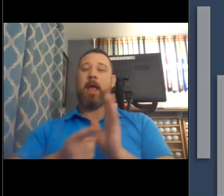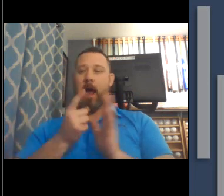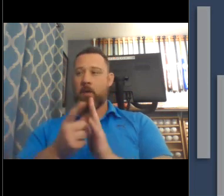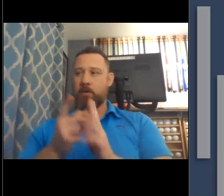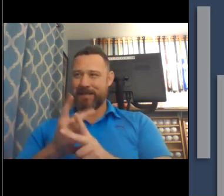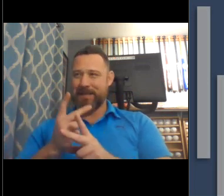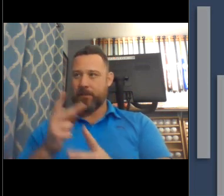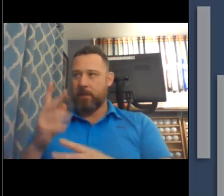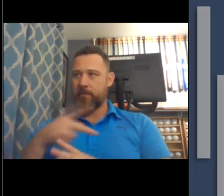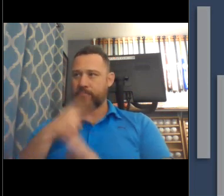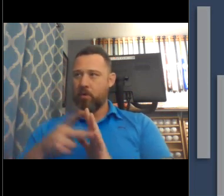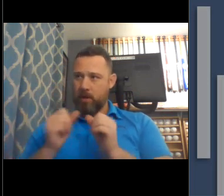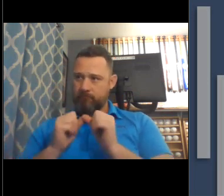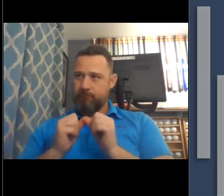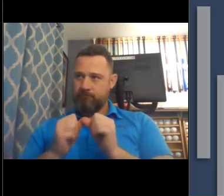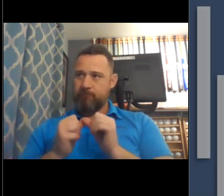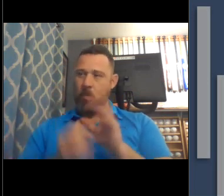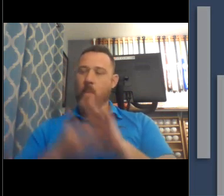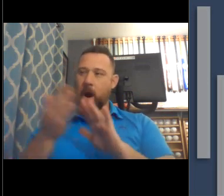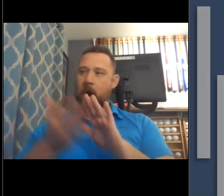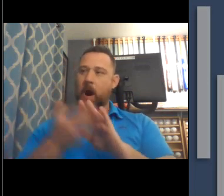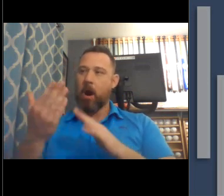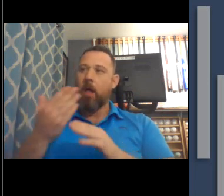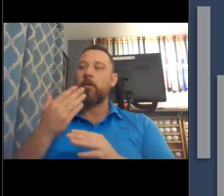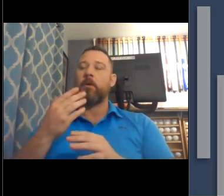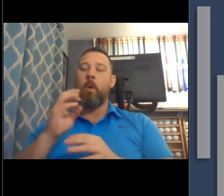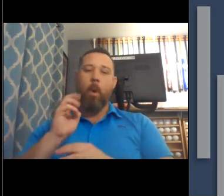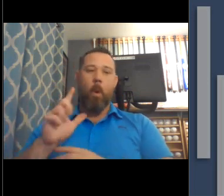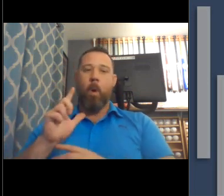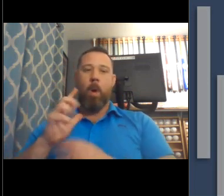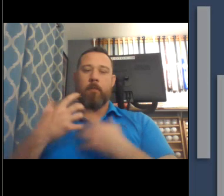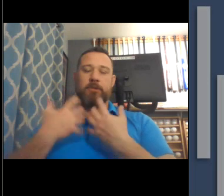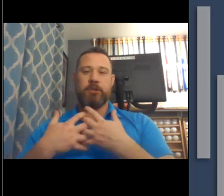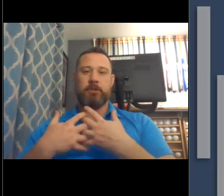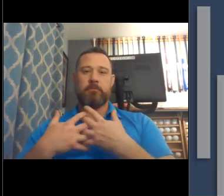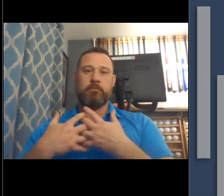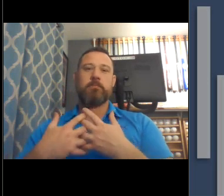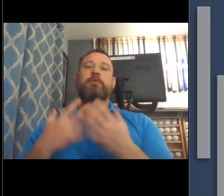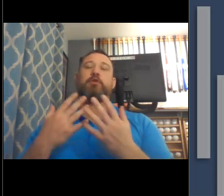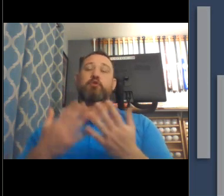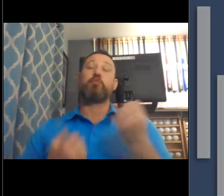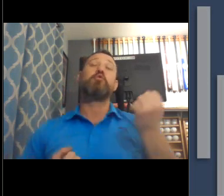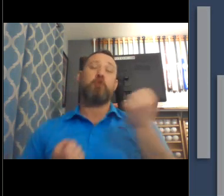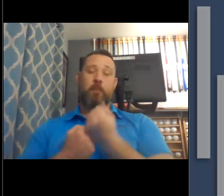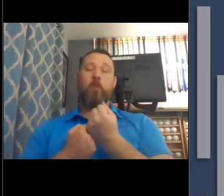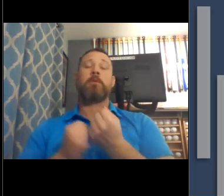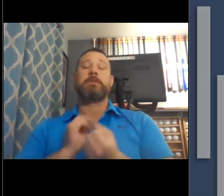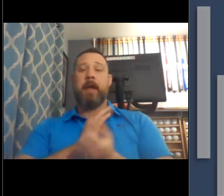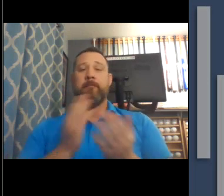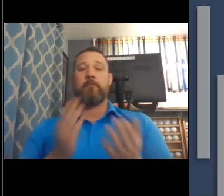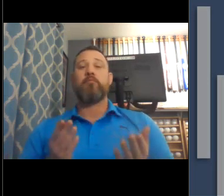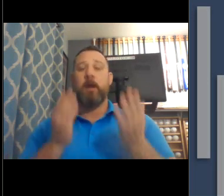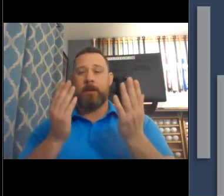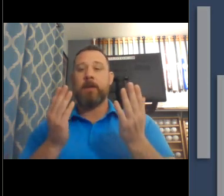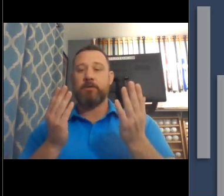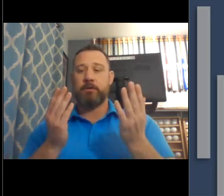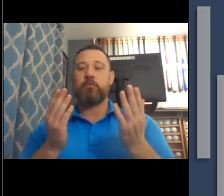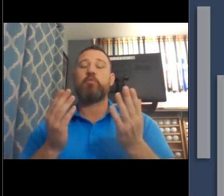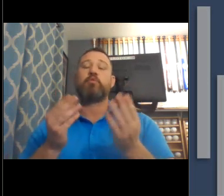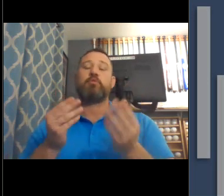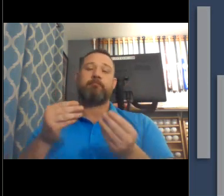running like a well-oiled machine. I am also here to support the staff recommendations, especially to fund